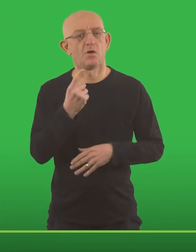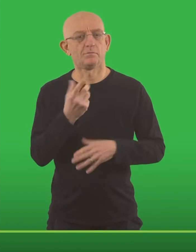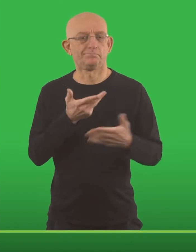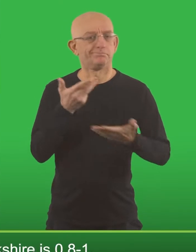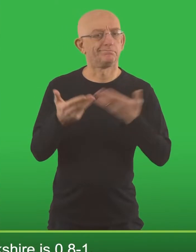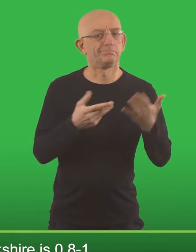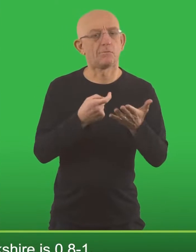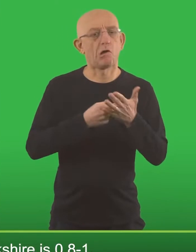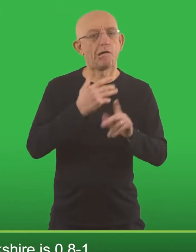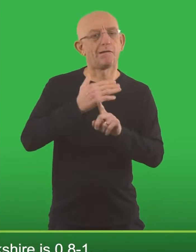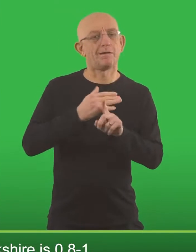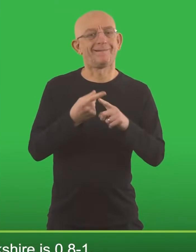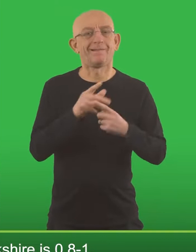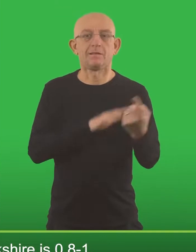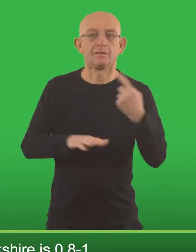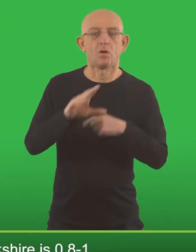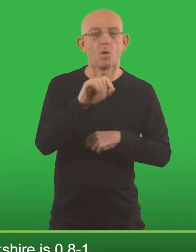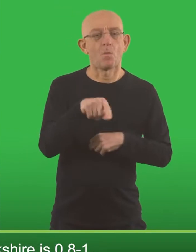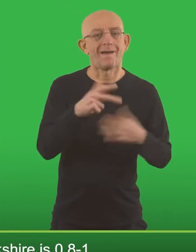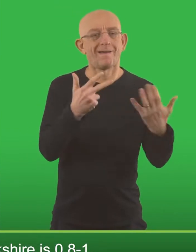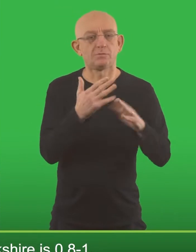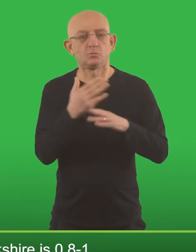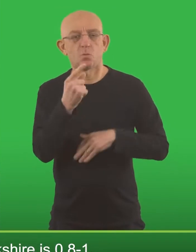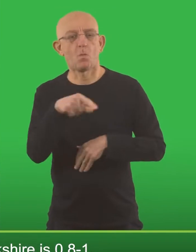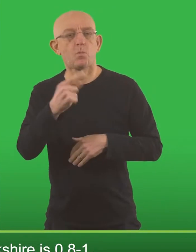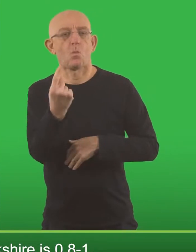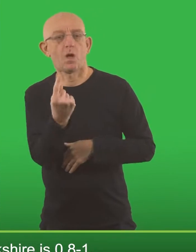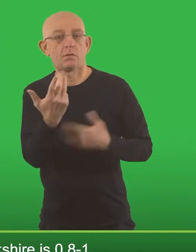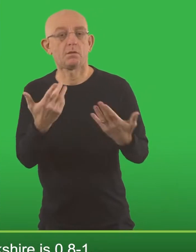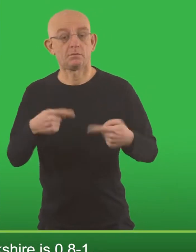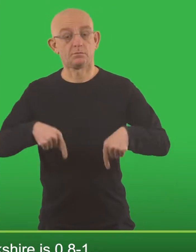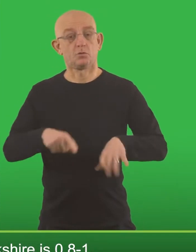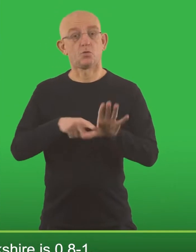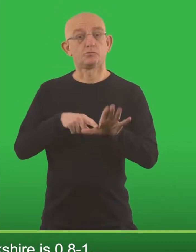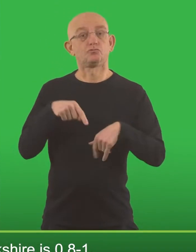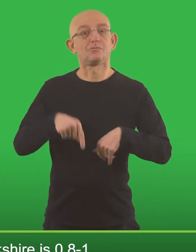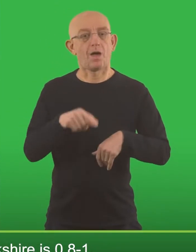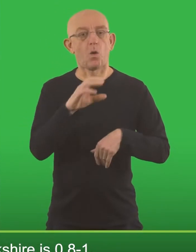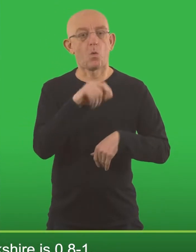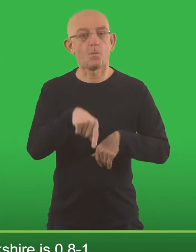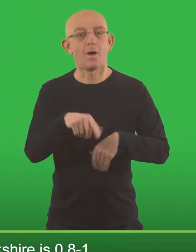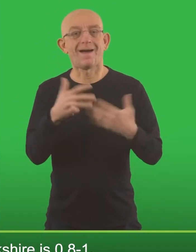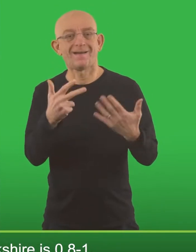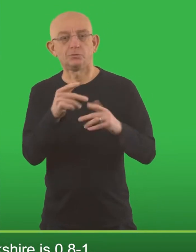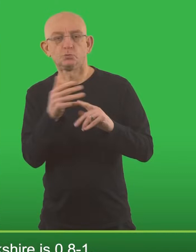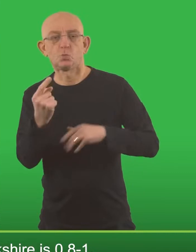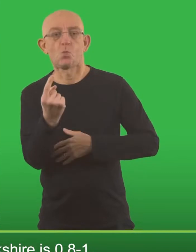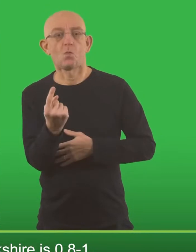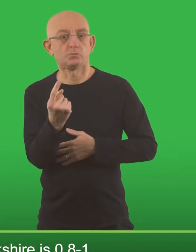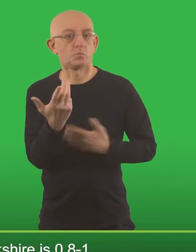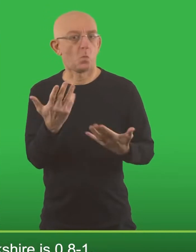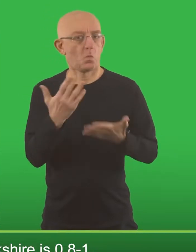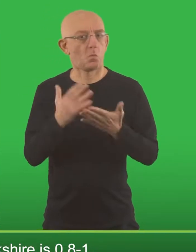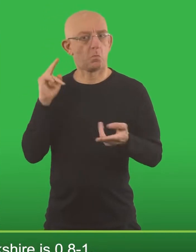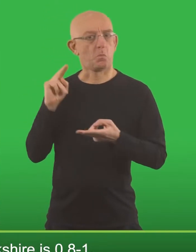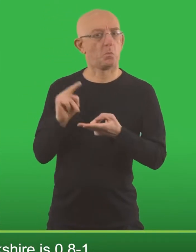Firstly, Epi, R for England is 0.8 to 1.1, R for Yorkshire is 0.8 to 1. So